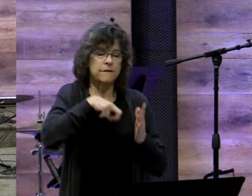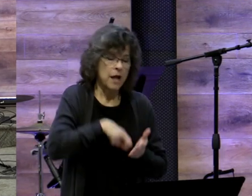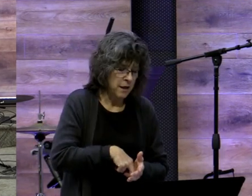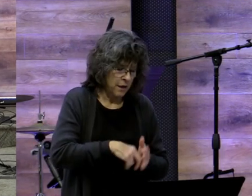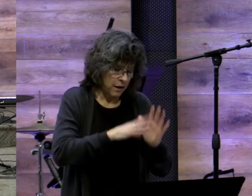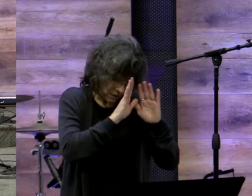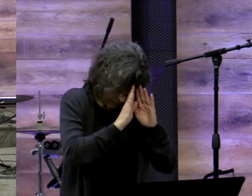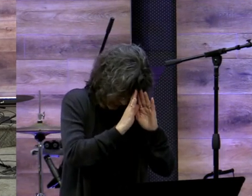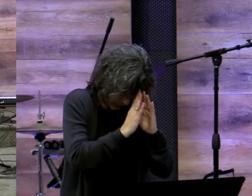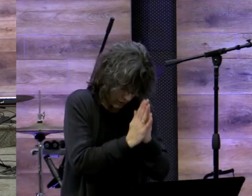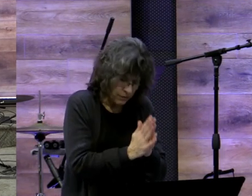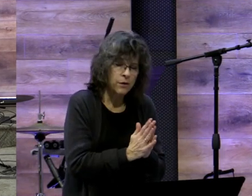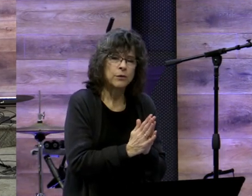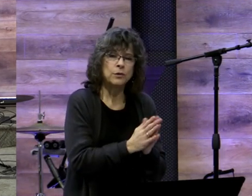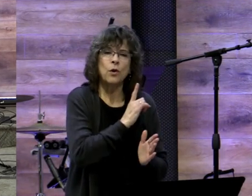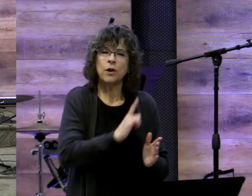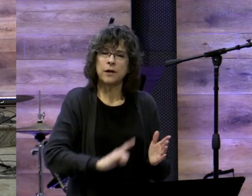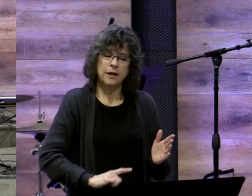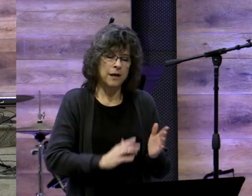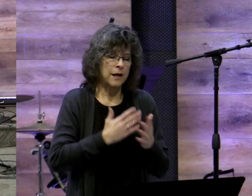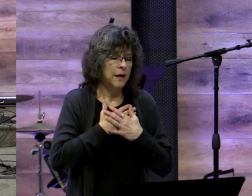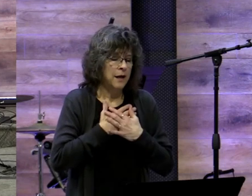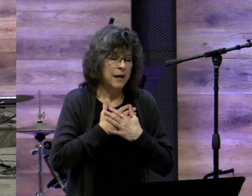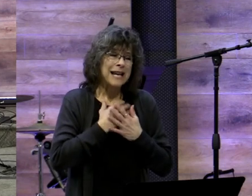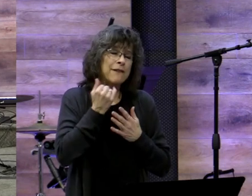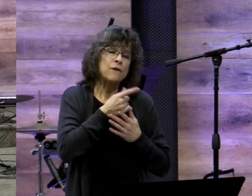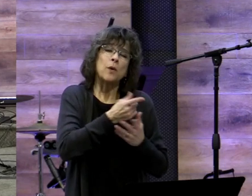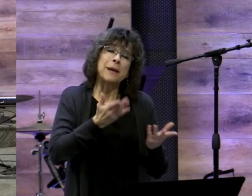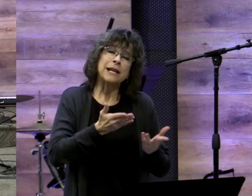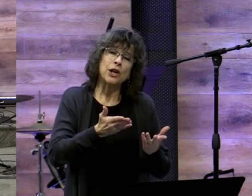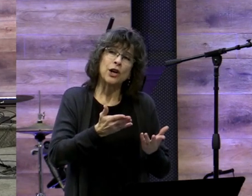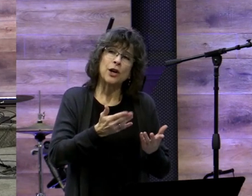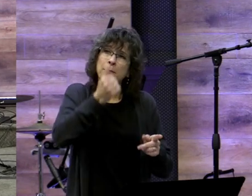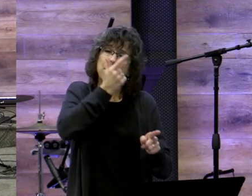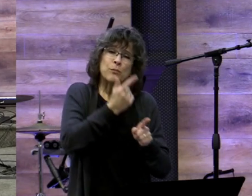to him, Lord, if you had been here, my brother would not have died.